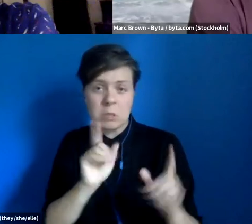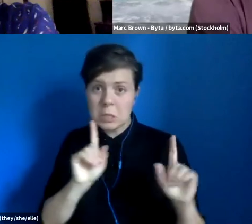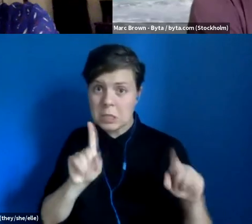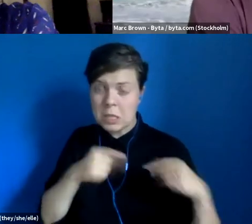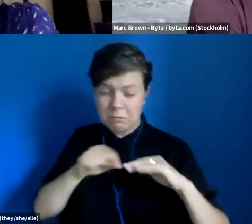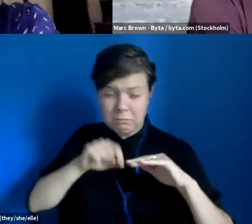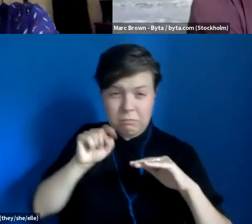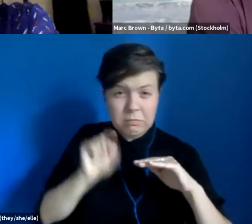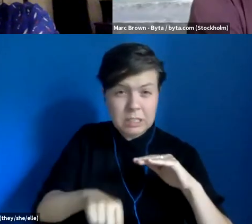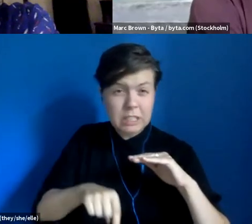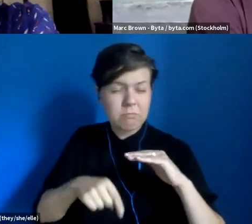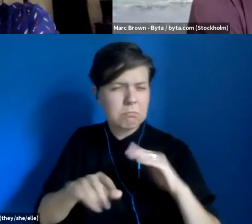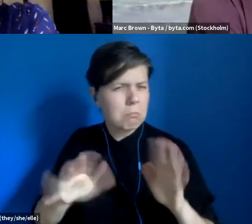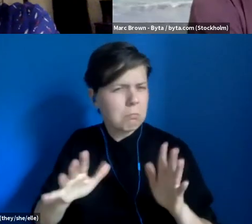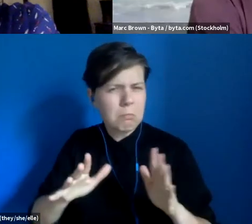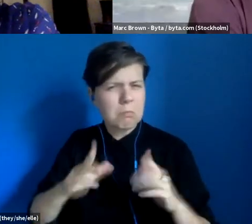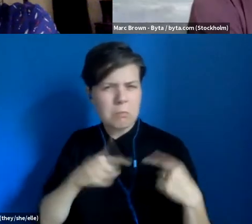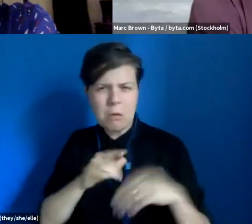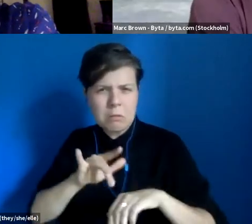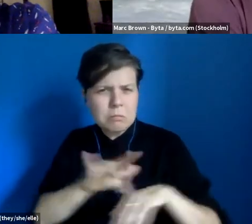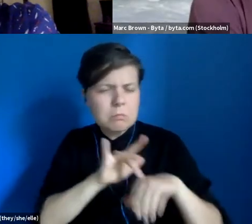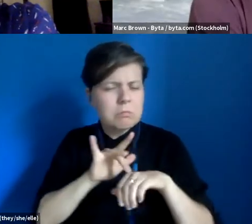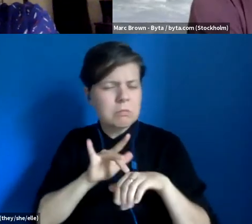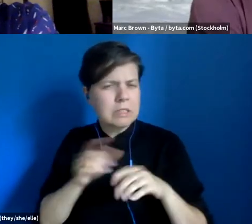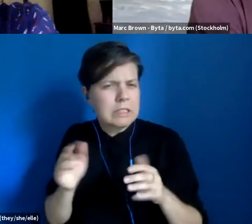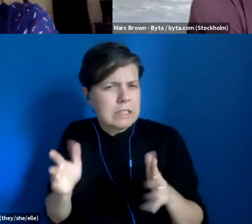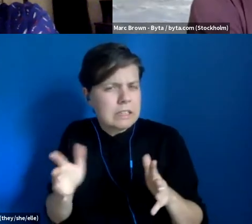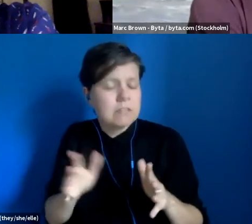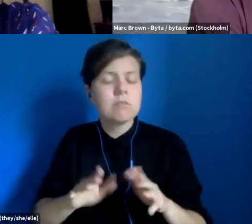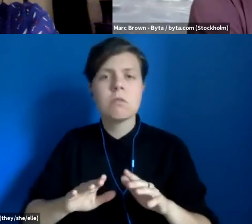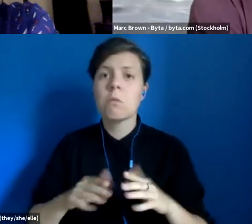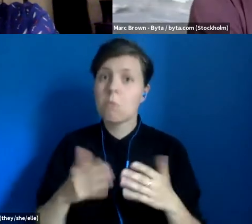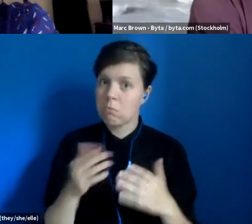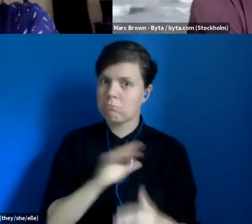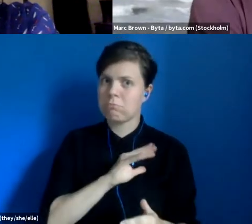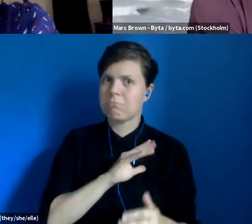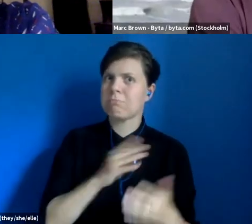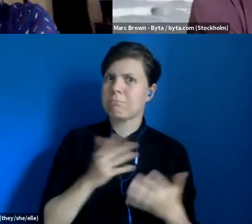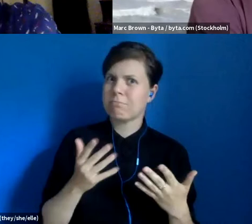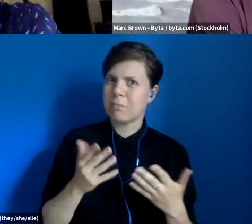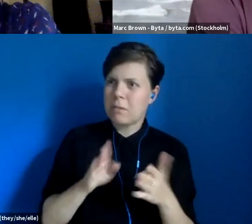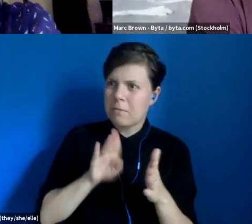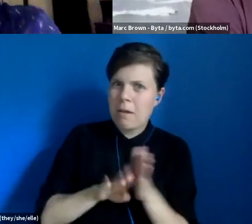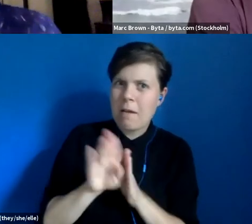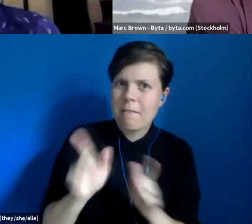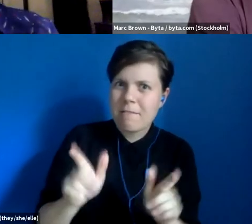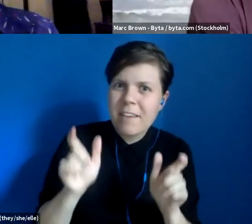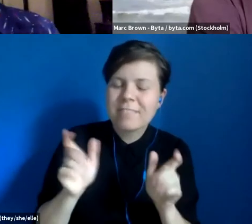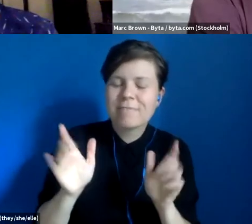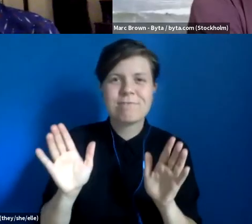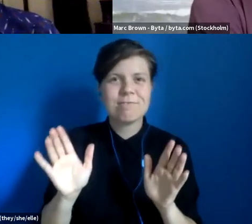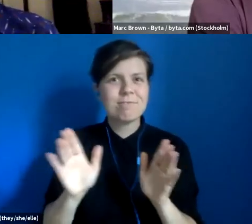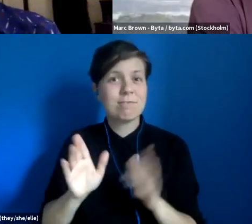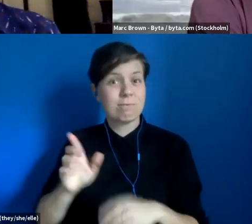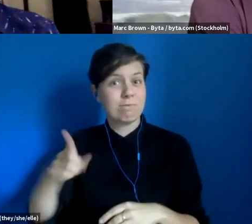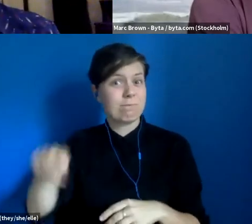Island to this day. So yeah, the idea came pretty quick together, and they already had the